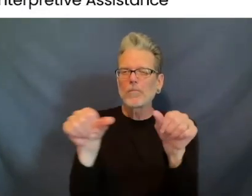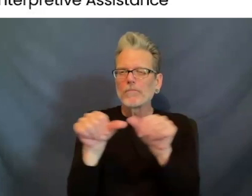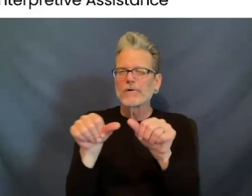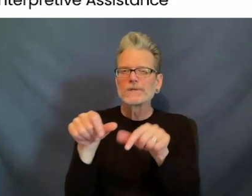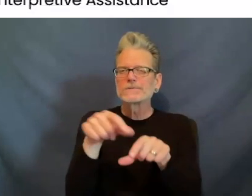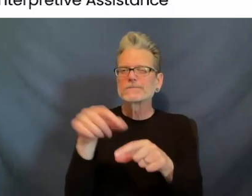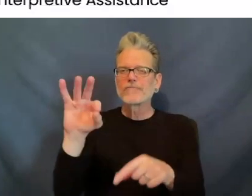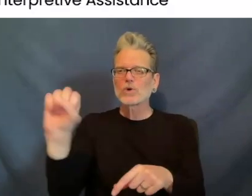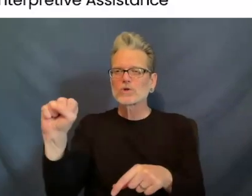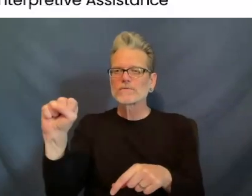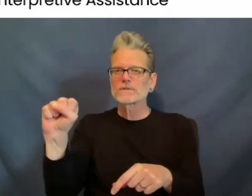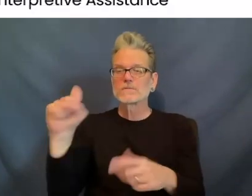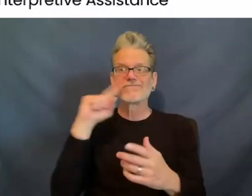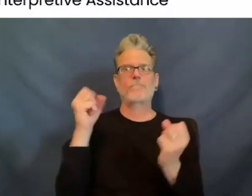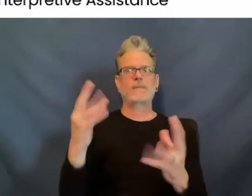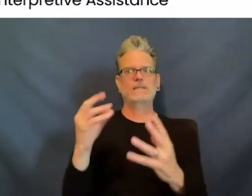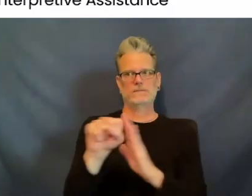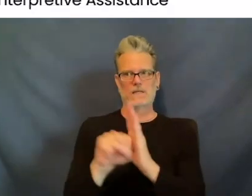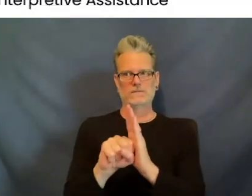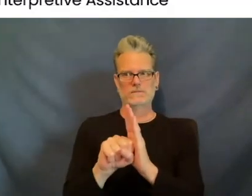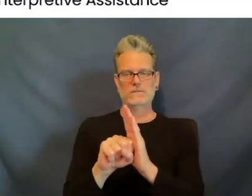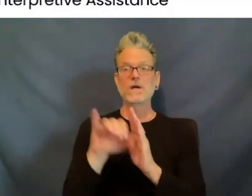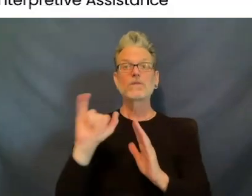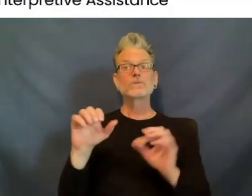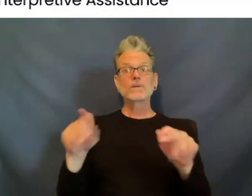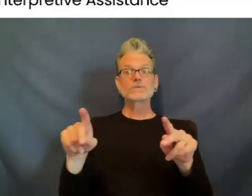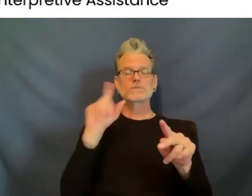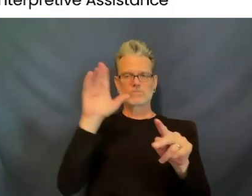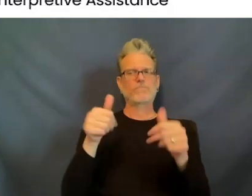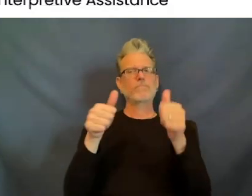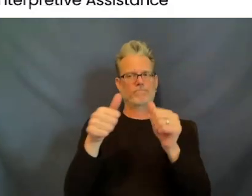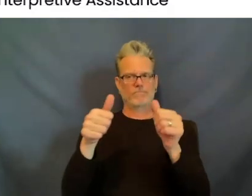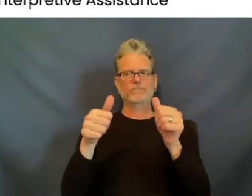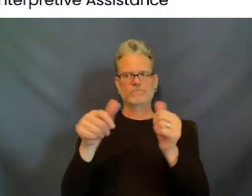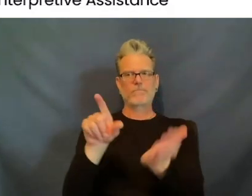amongst many states. These opportunities will be published on grants.gov soon.